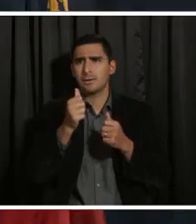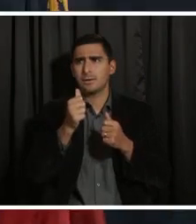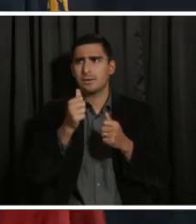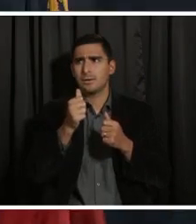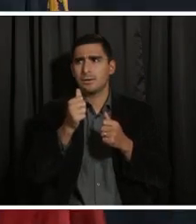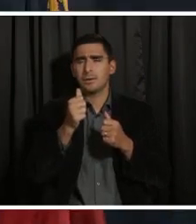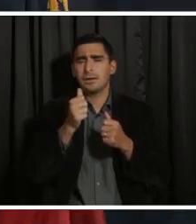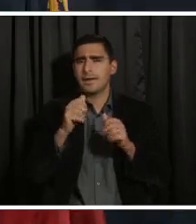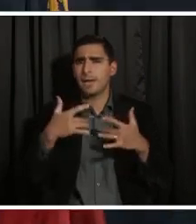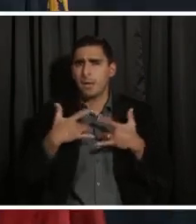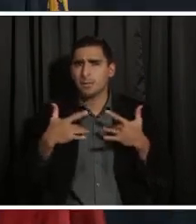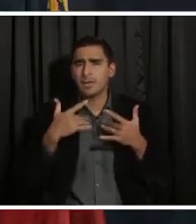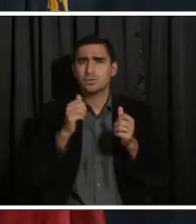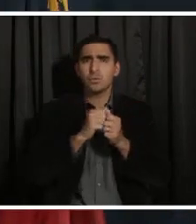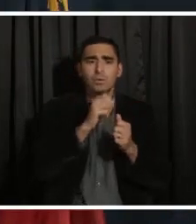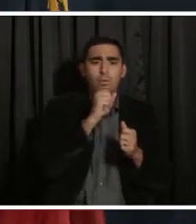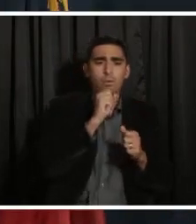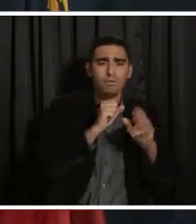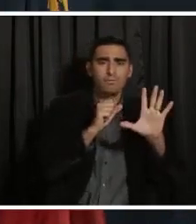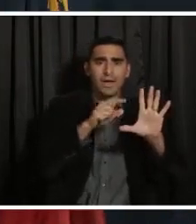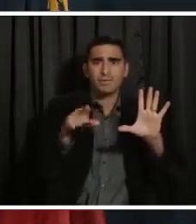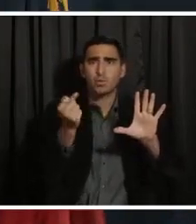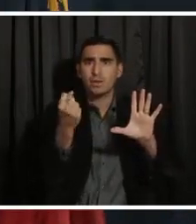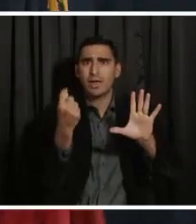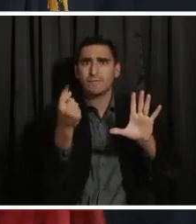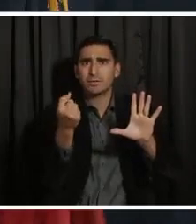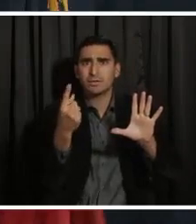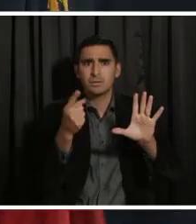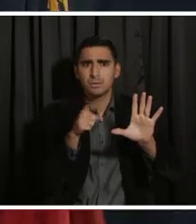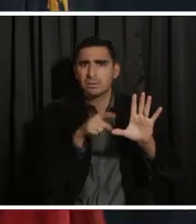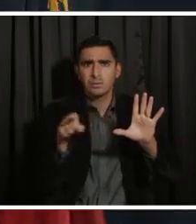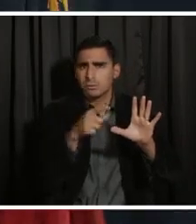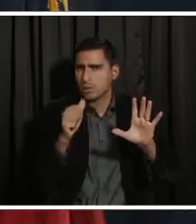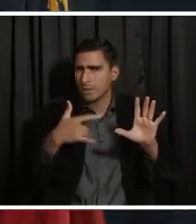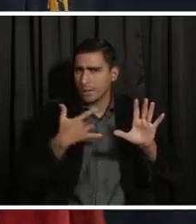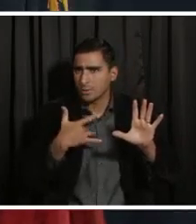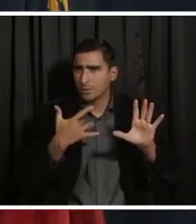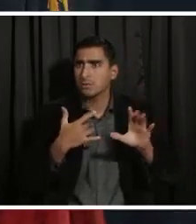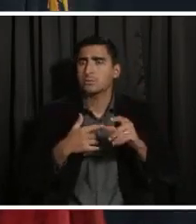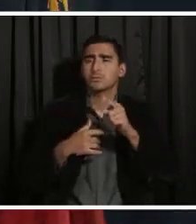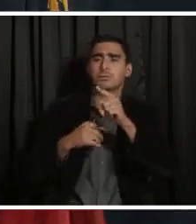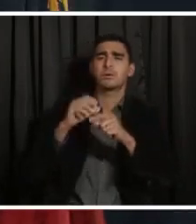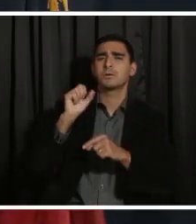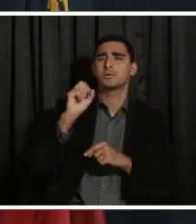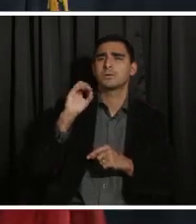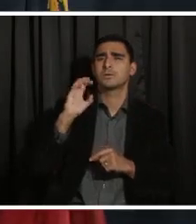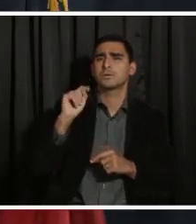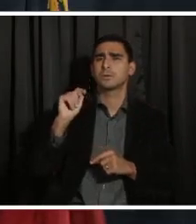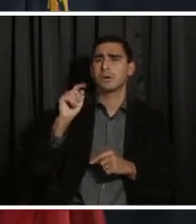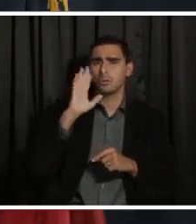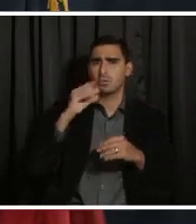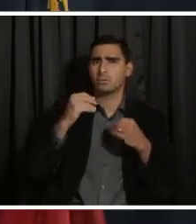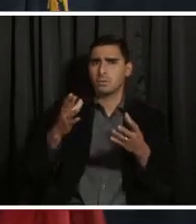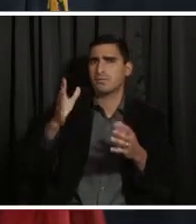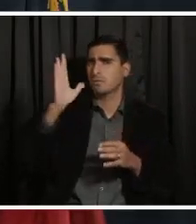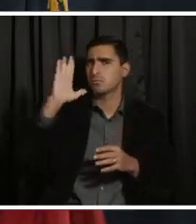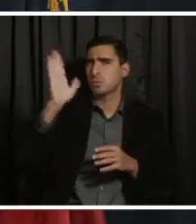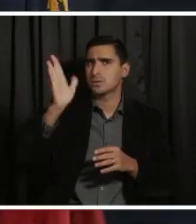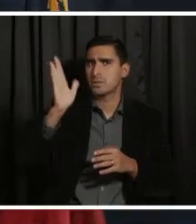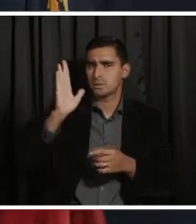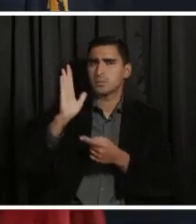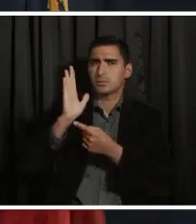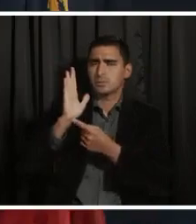to 11-year-olds in Colorado. Yeah, and I'll let, I think Scott will give a presentation on that. We have